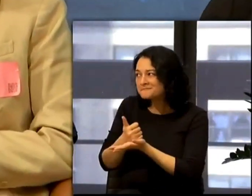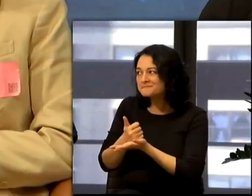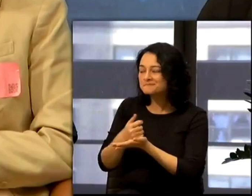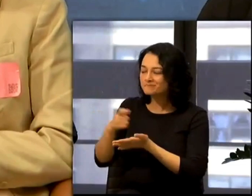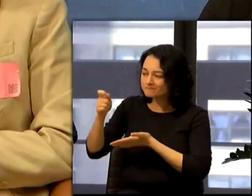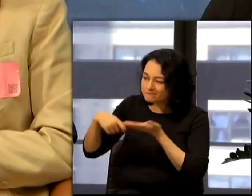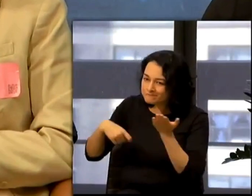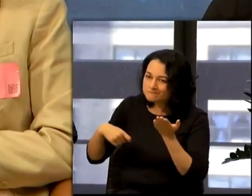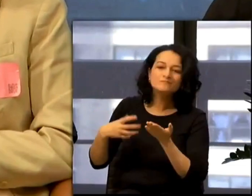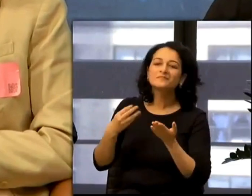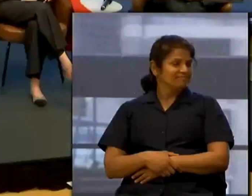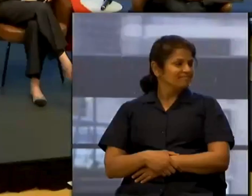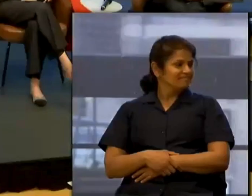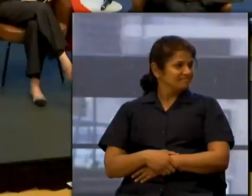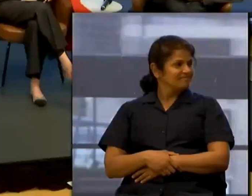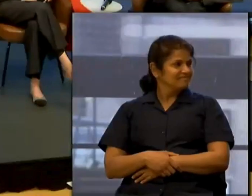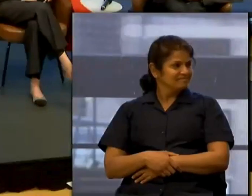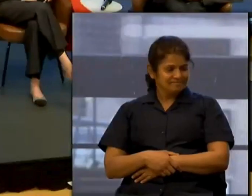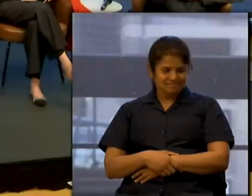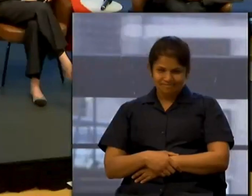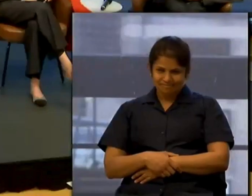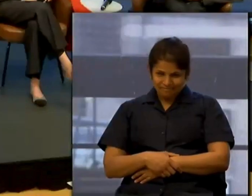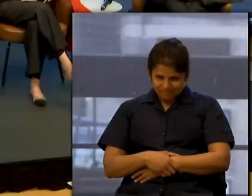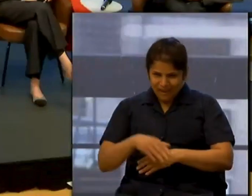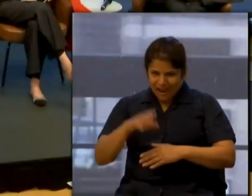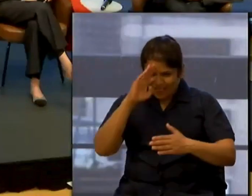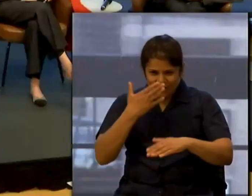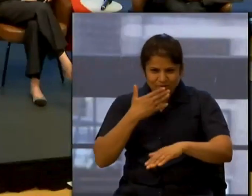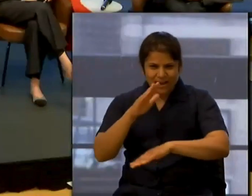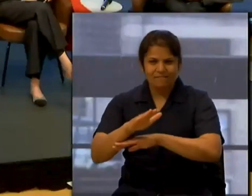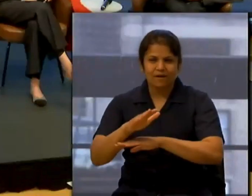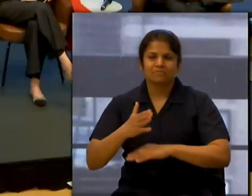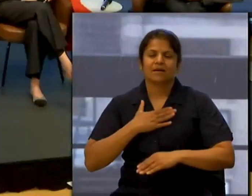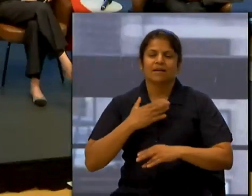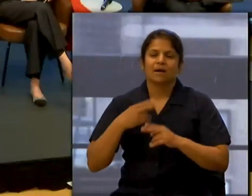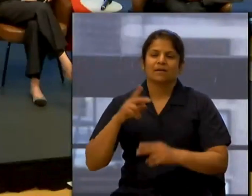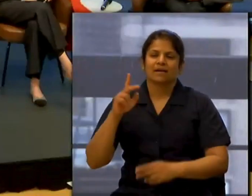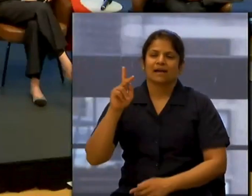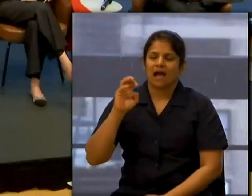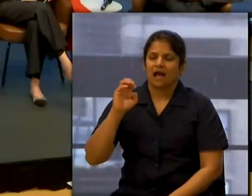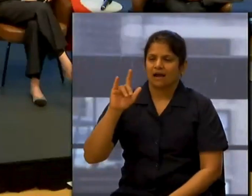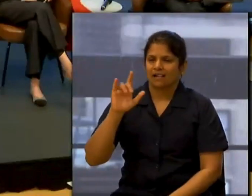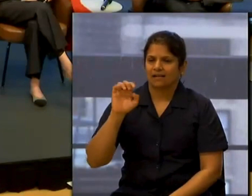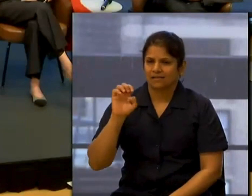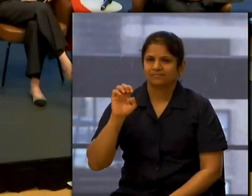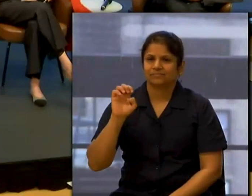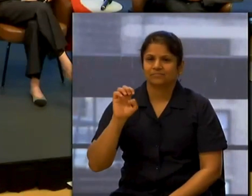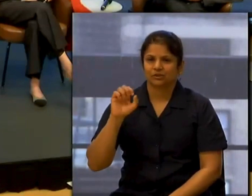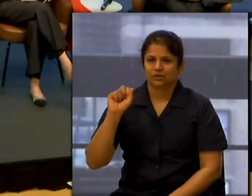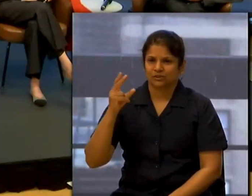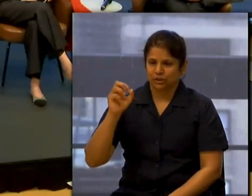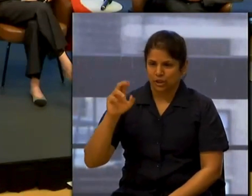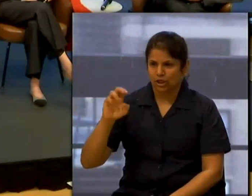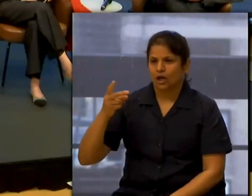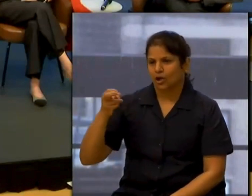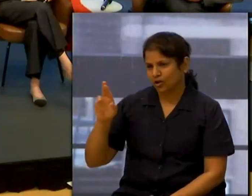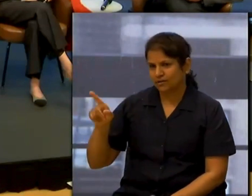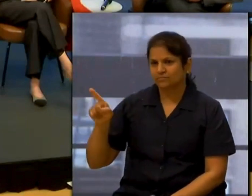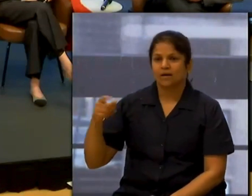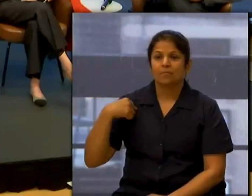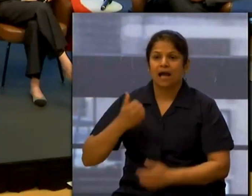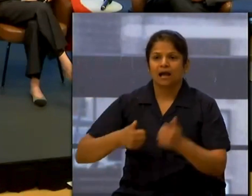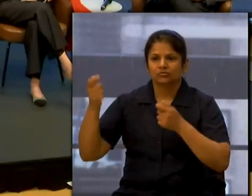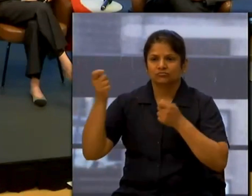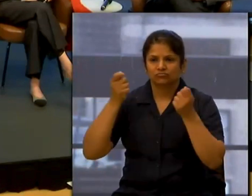Hello, everyone. Good afternoon. My name is Kylie Madhav. I use she and her pronouns, and I am working as the Senior Director of Diversity, Equity,